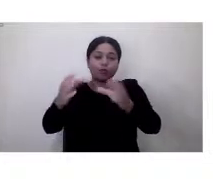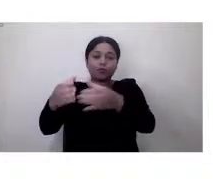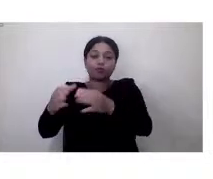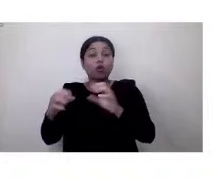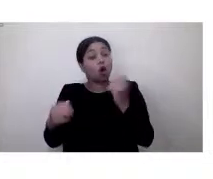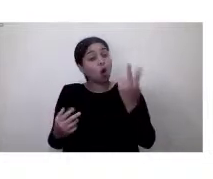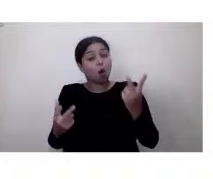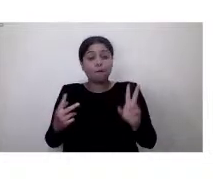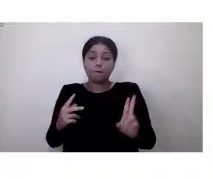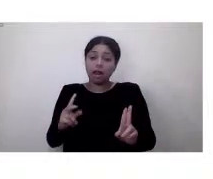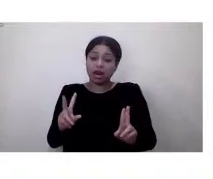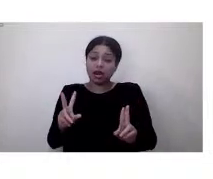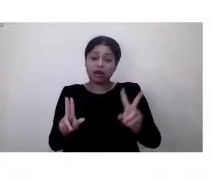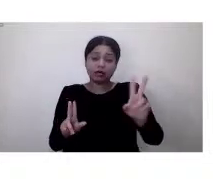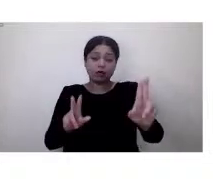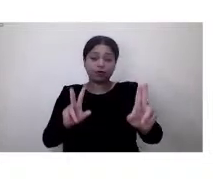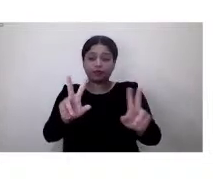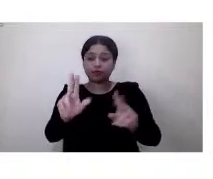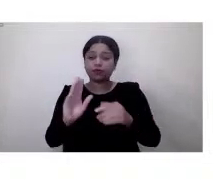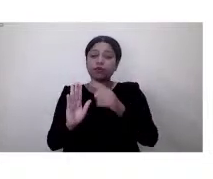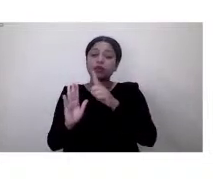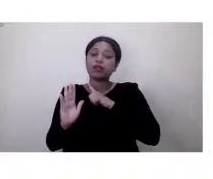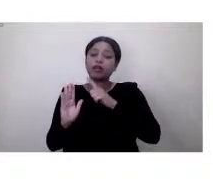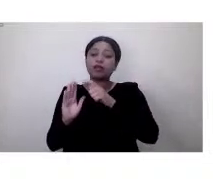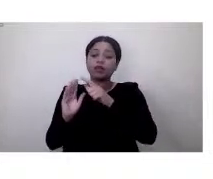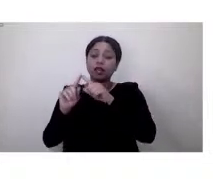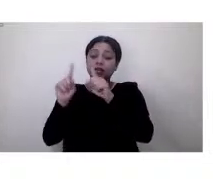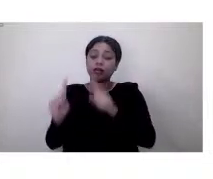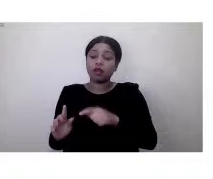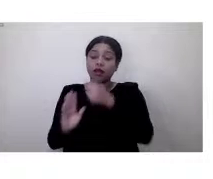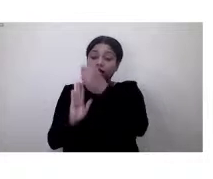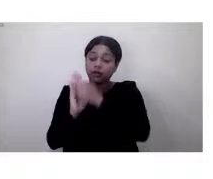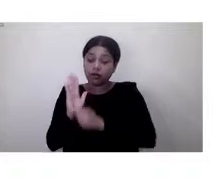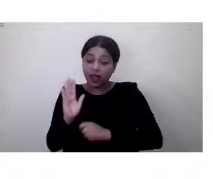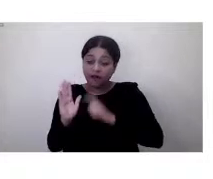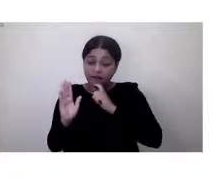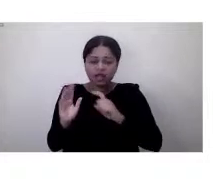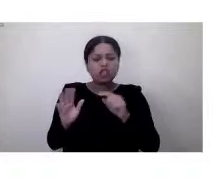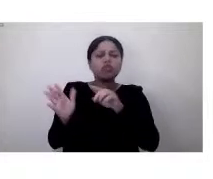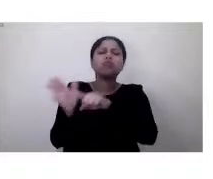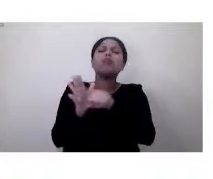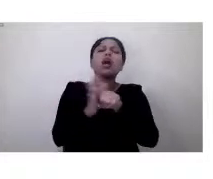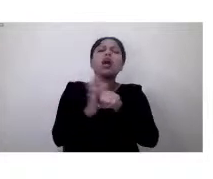the school and ask everybody how green their lifestyle is.